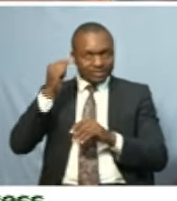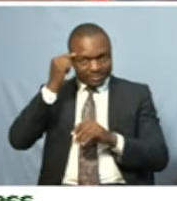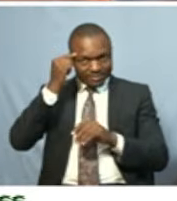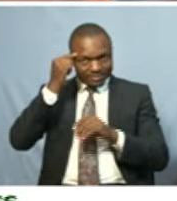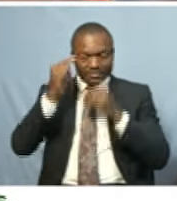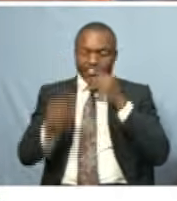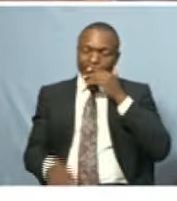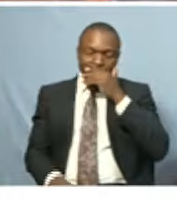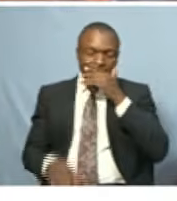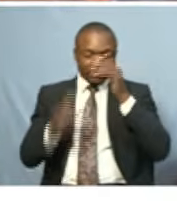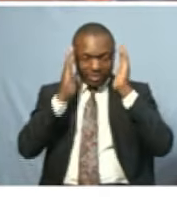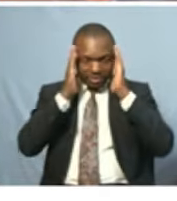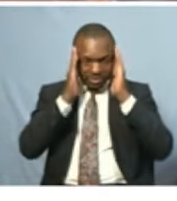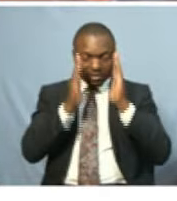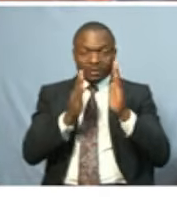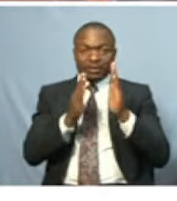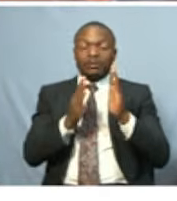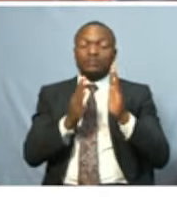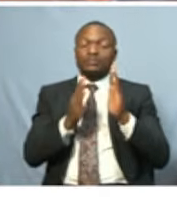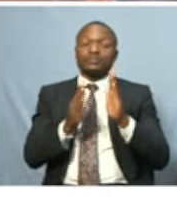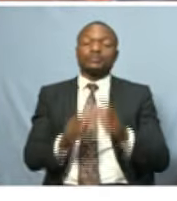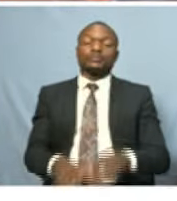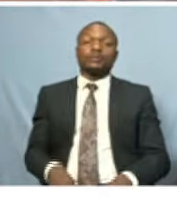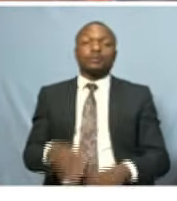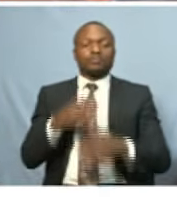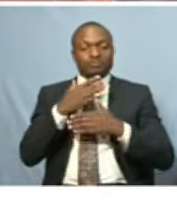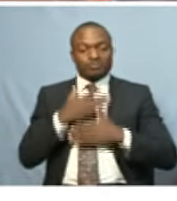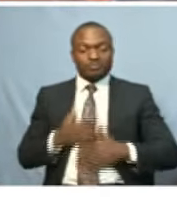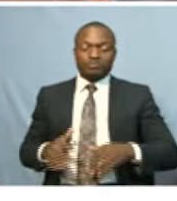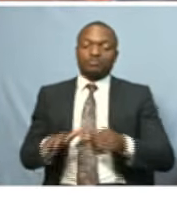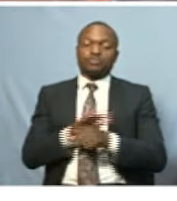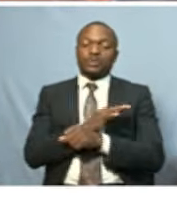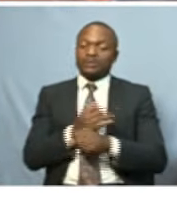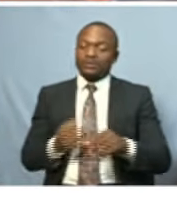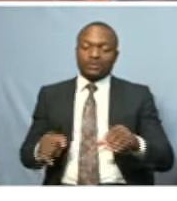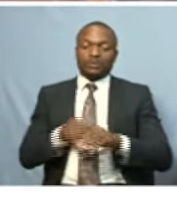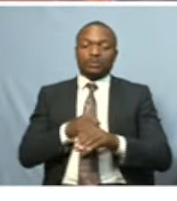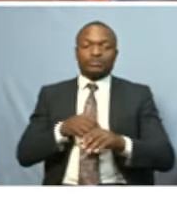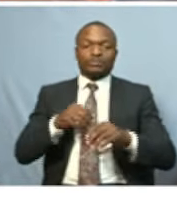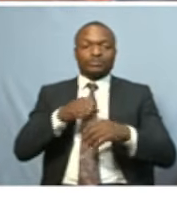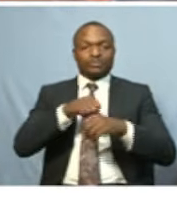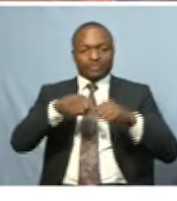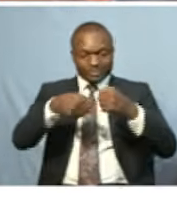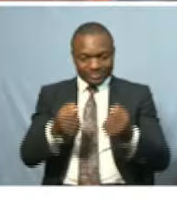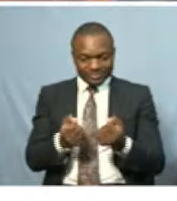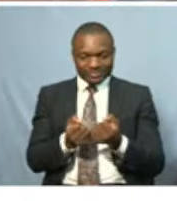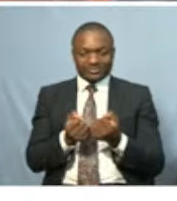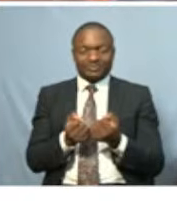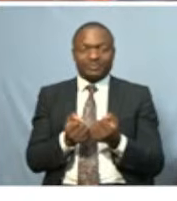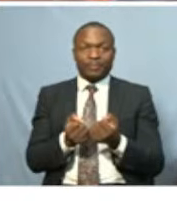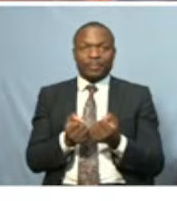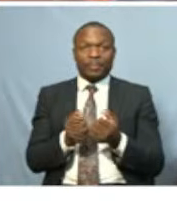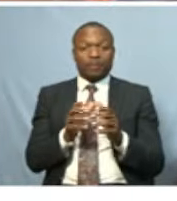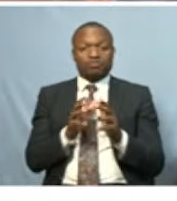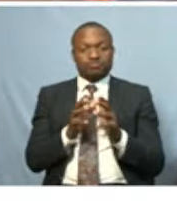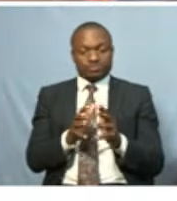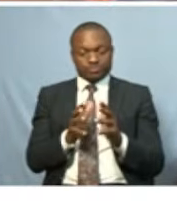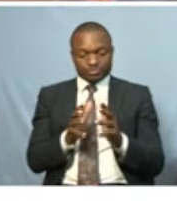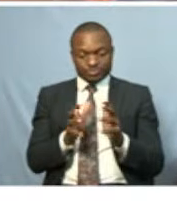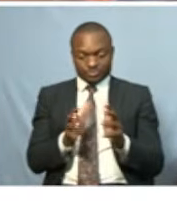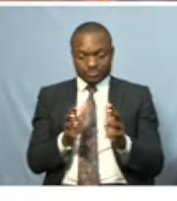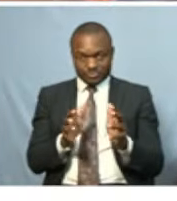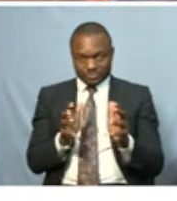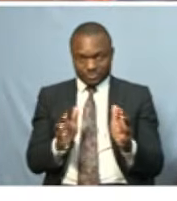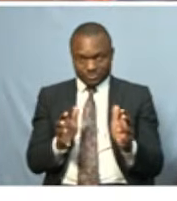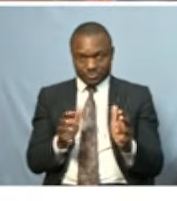unwavering commitment to building a just, peaceful, and inclusive society. From the expansion